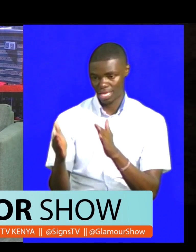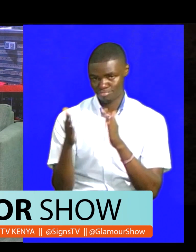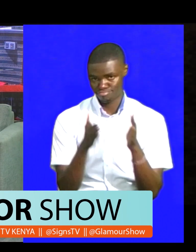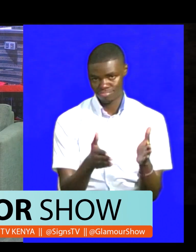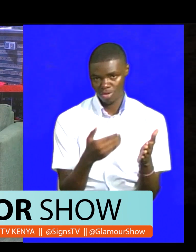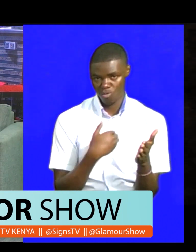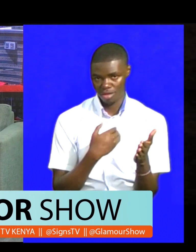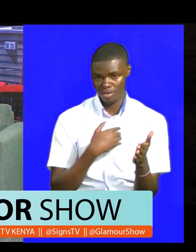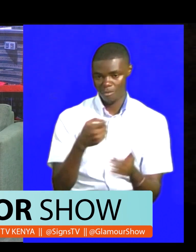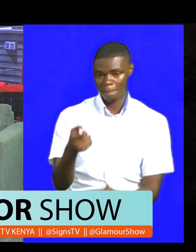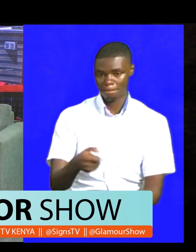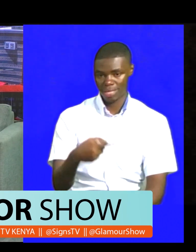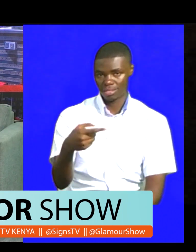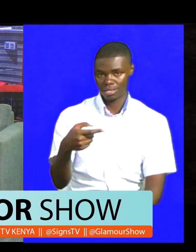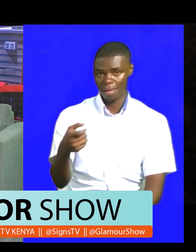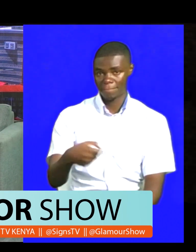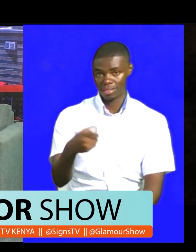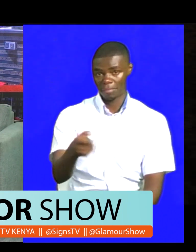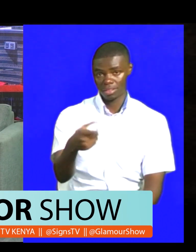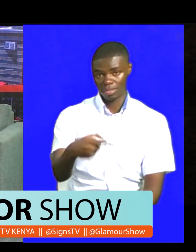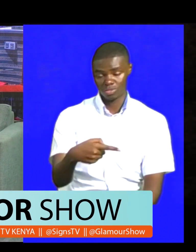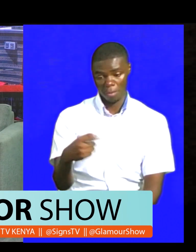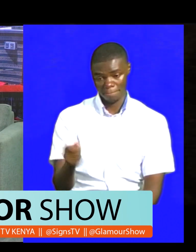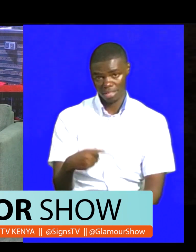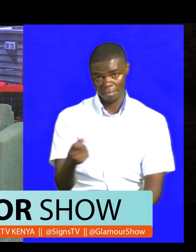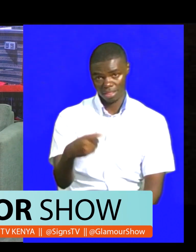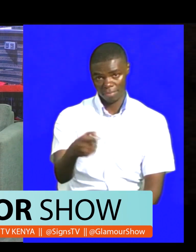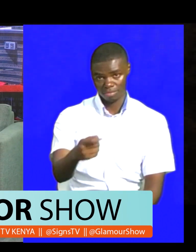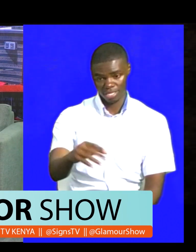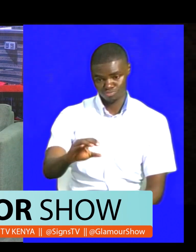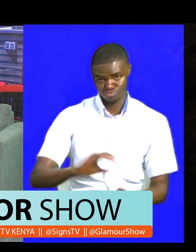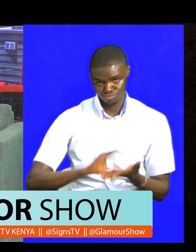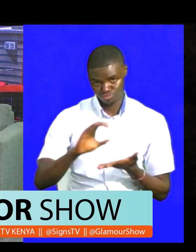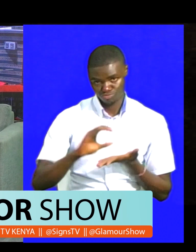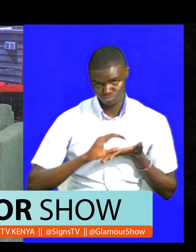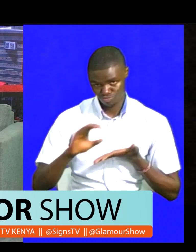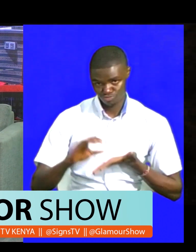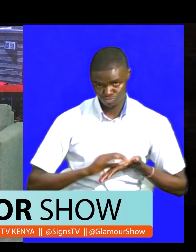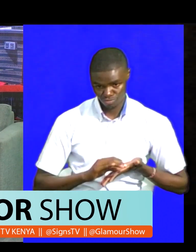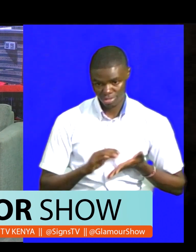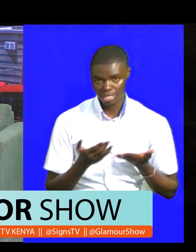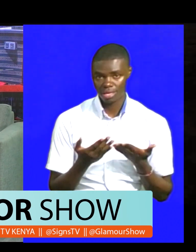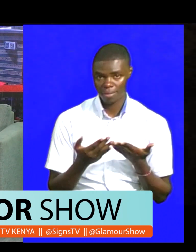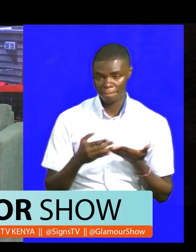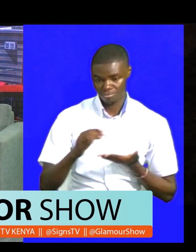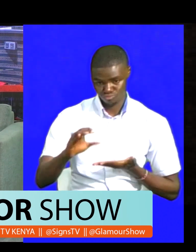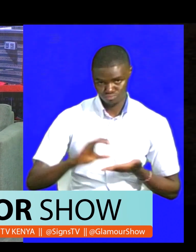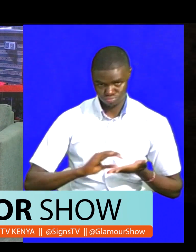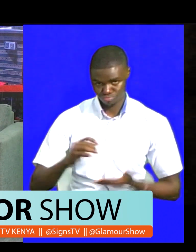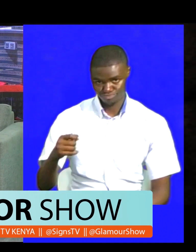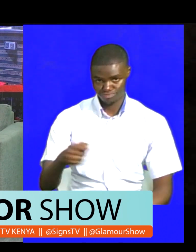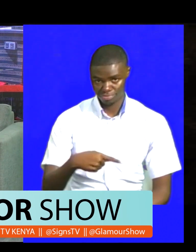have monthly salary. Yeah, each and every month you're being given an opportunity, any salary.